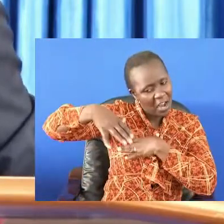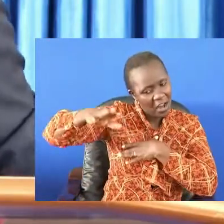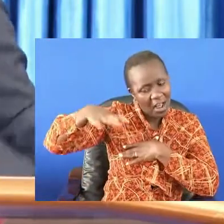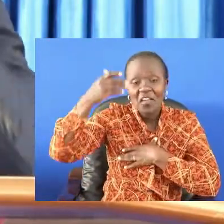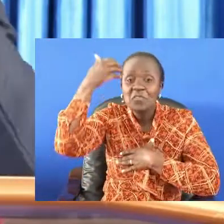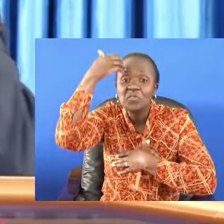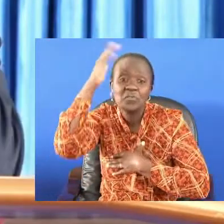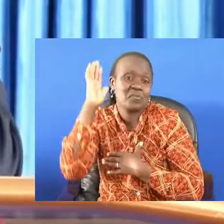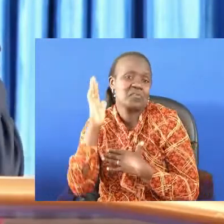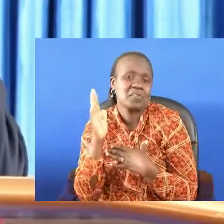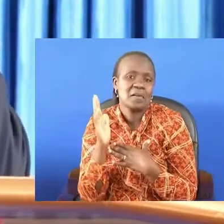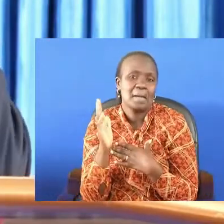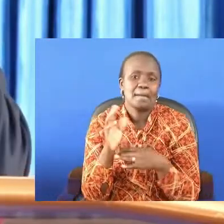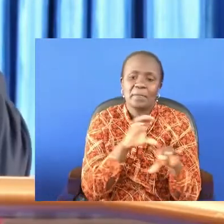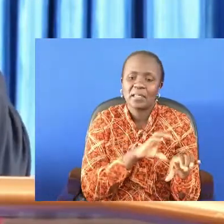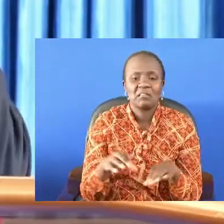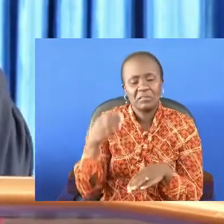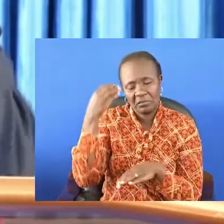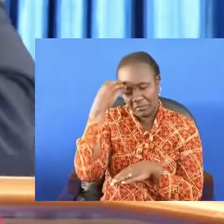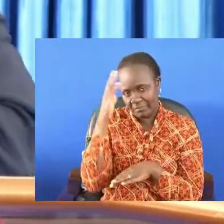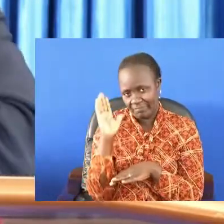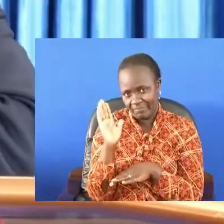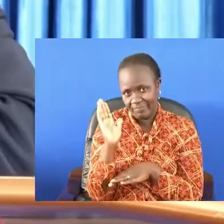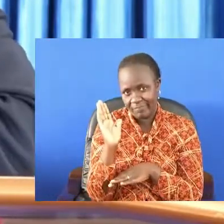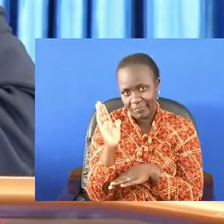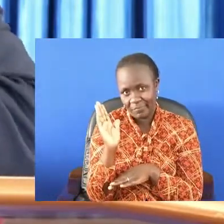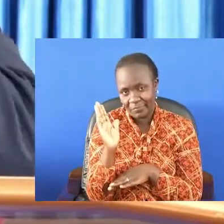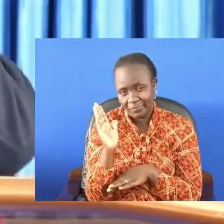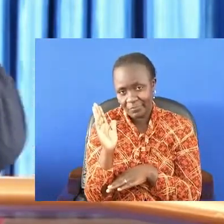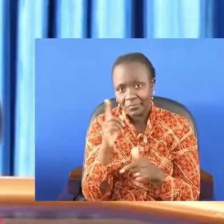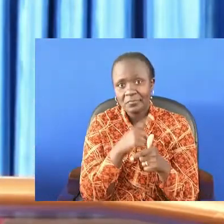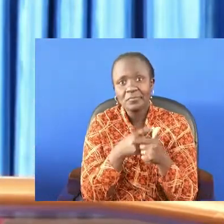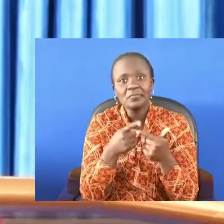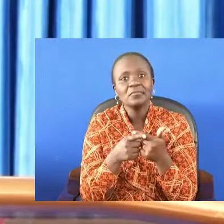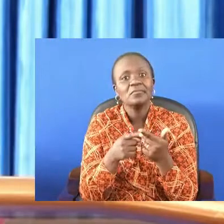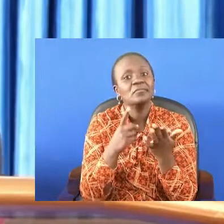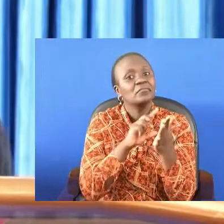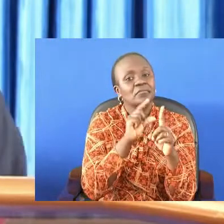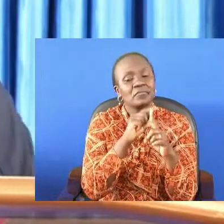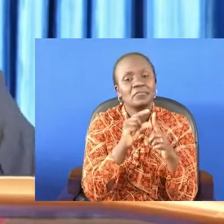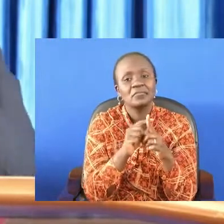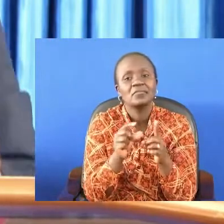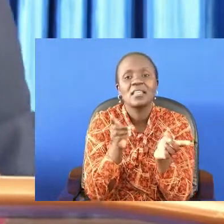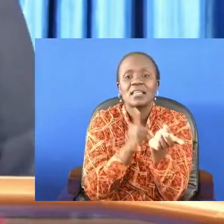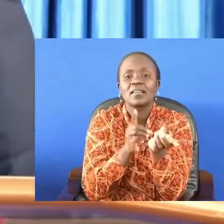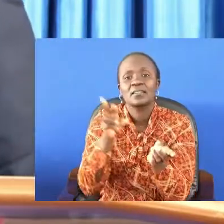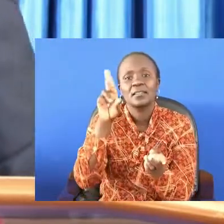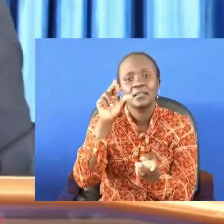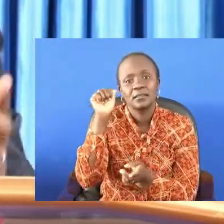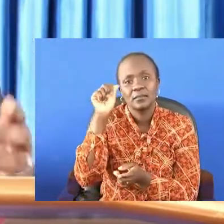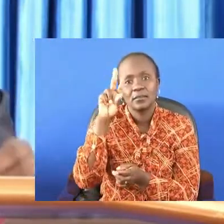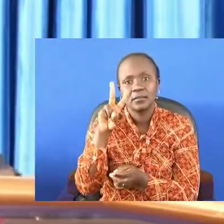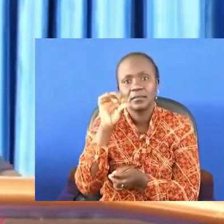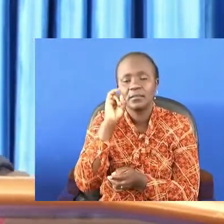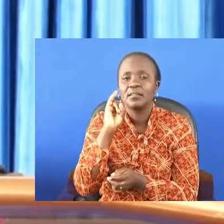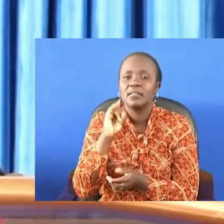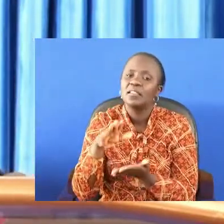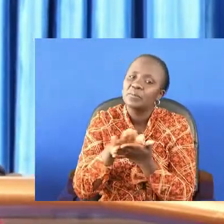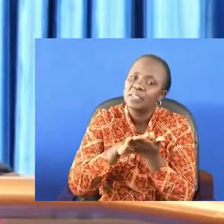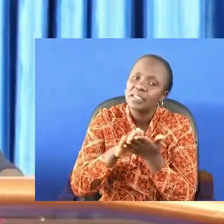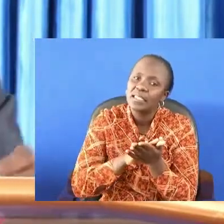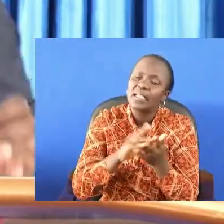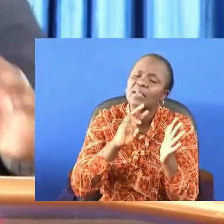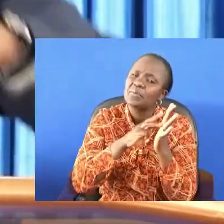here. I did not know you. That statement by Dr. Ravi Zacharias basically